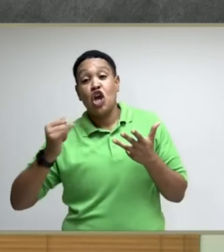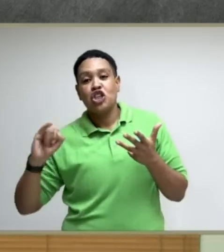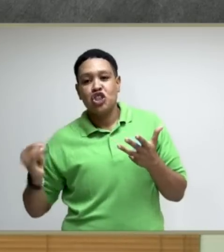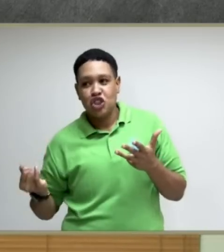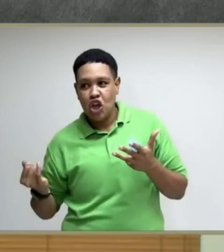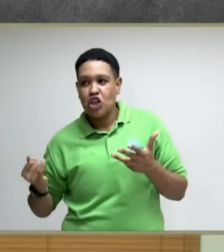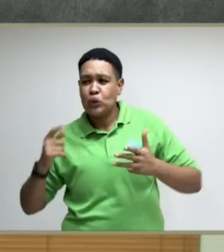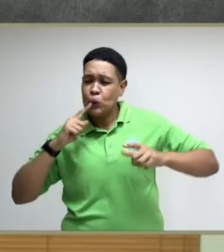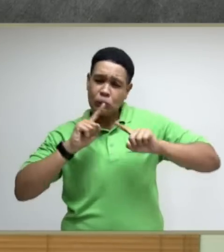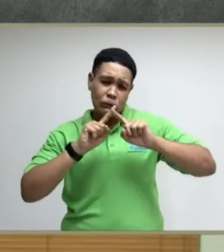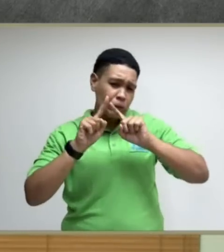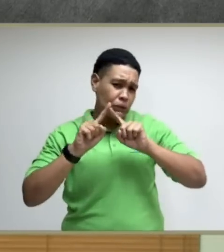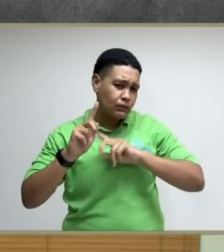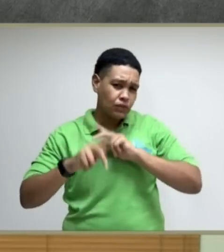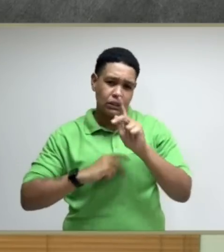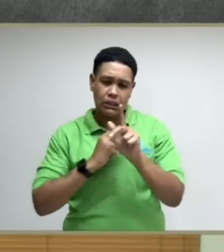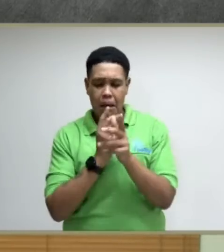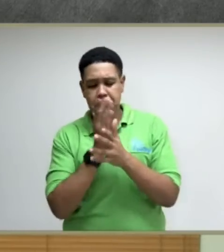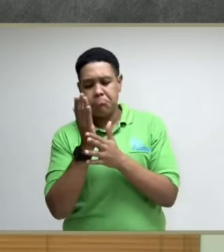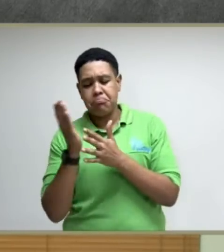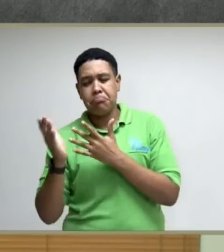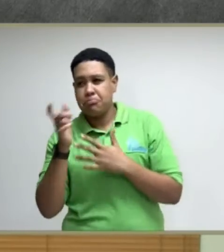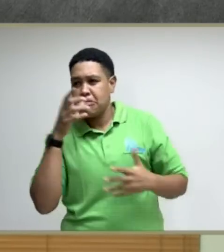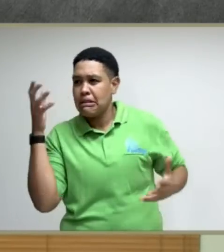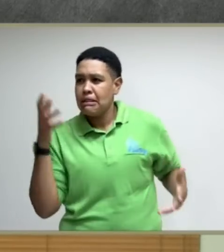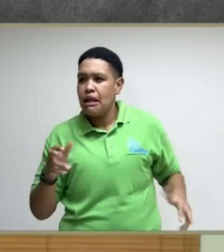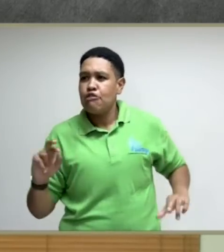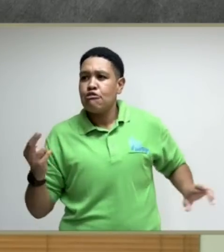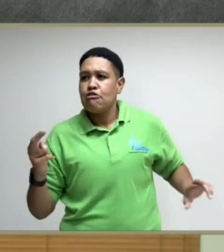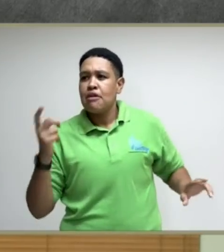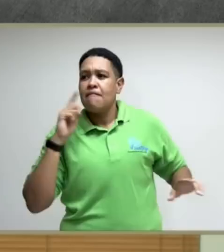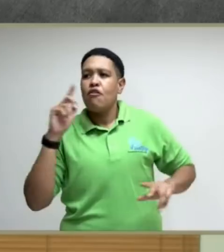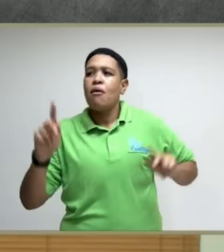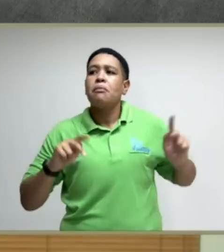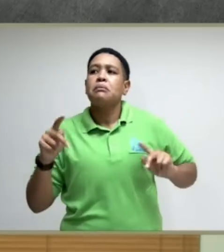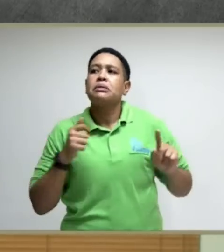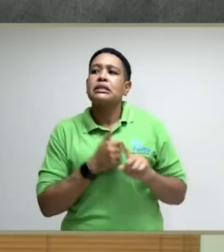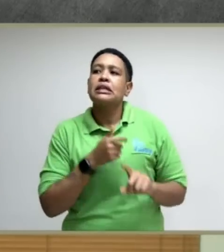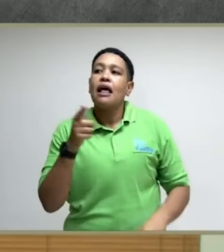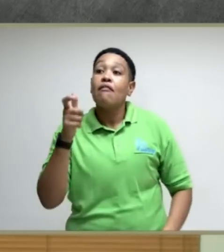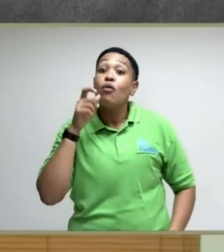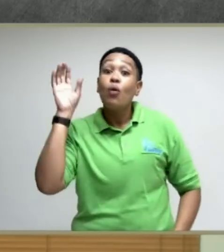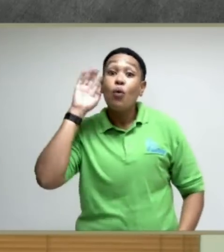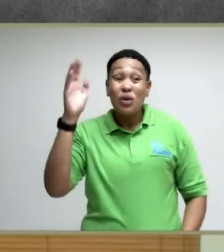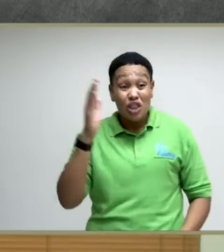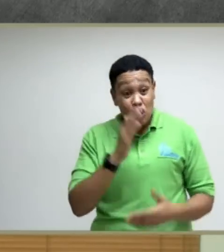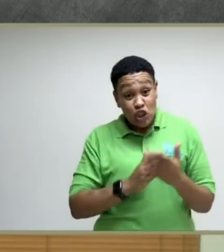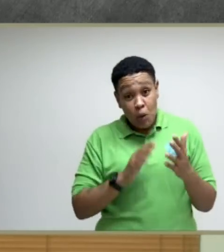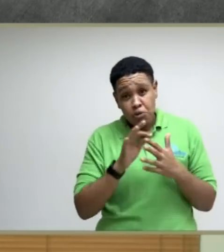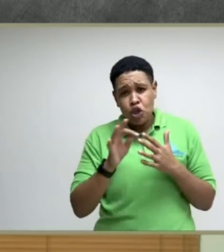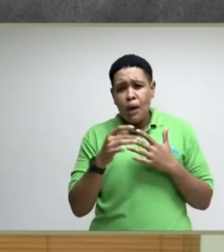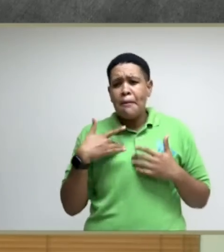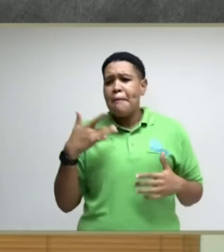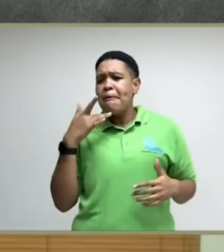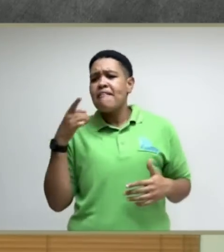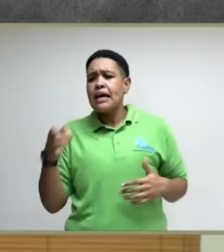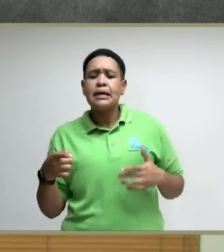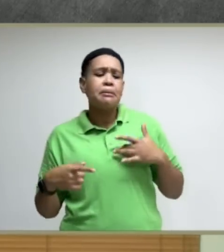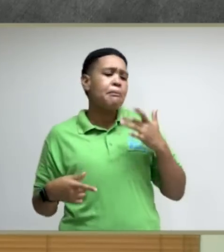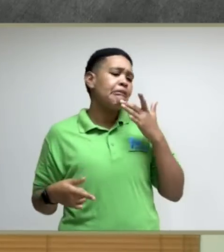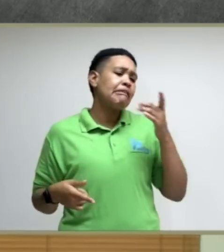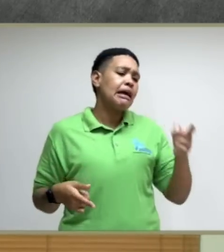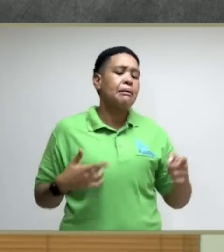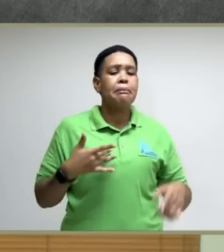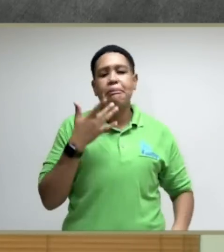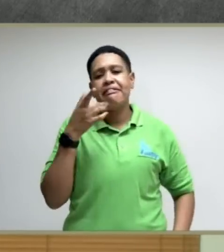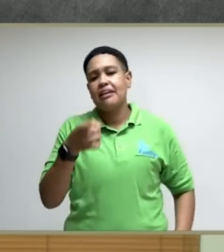is a range of vaccines that are in country for persons there will be some choice, and you will